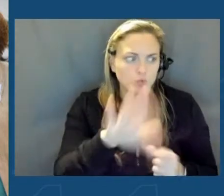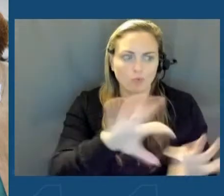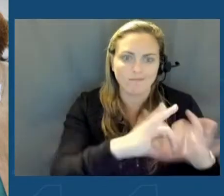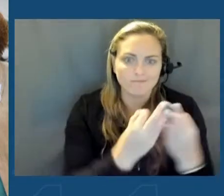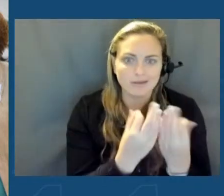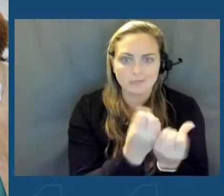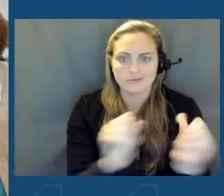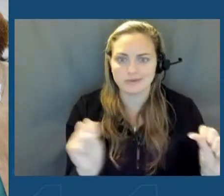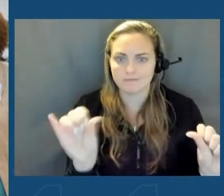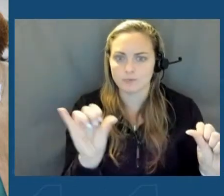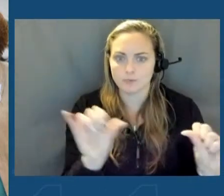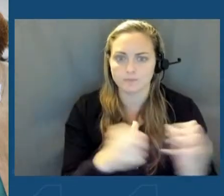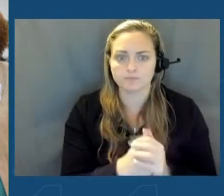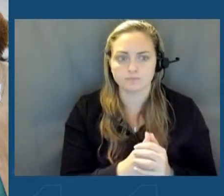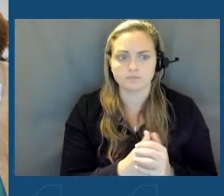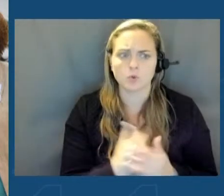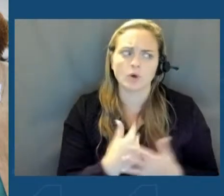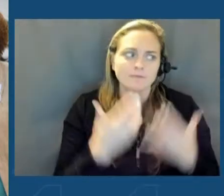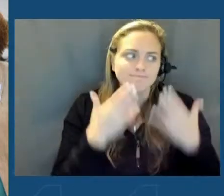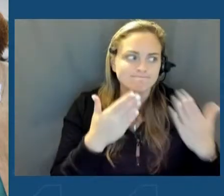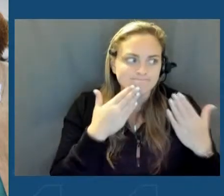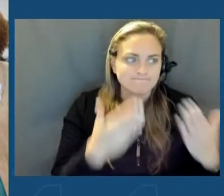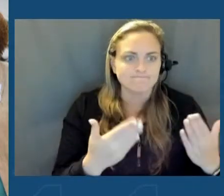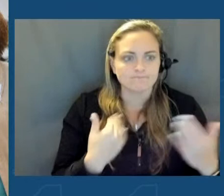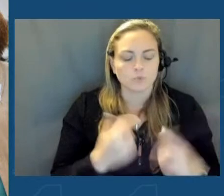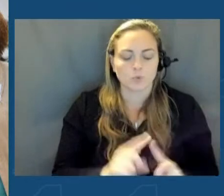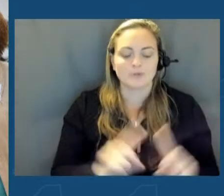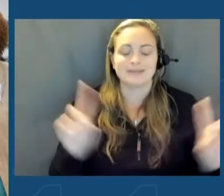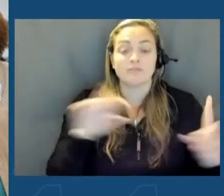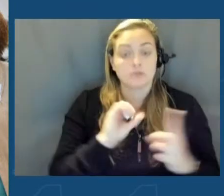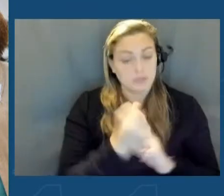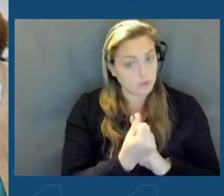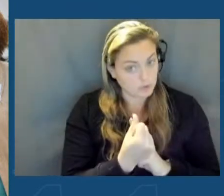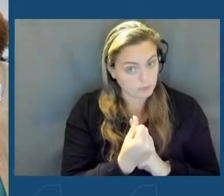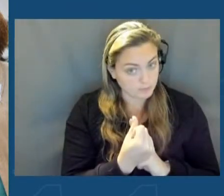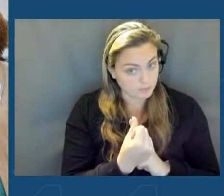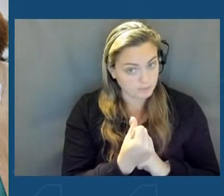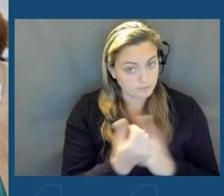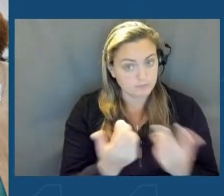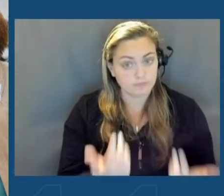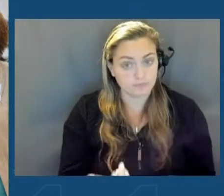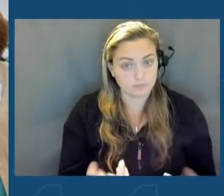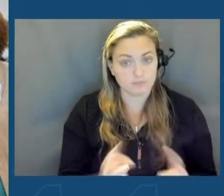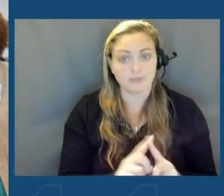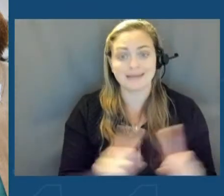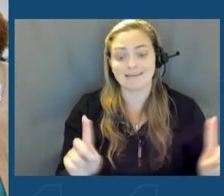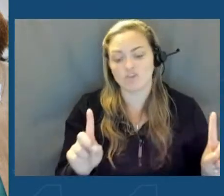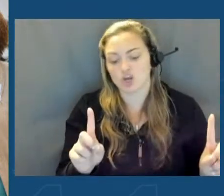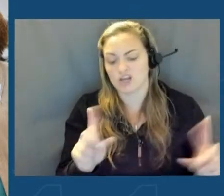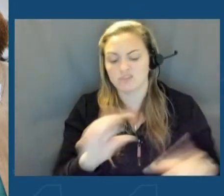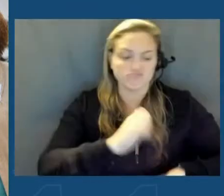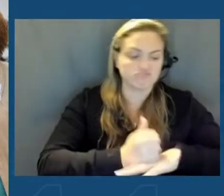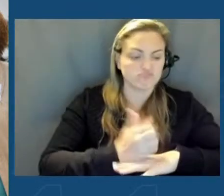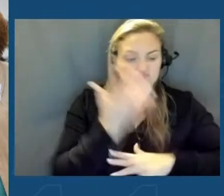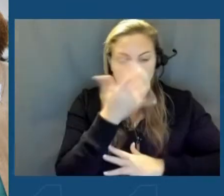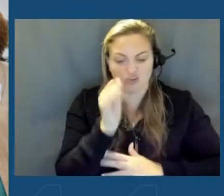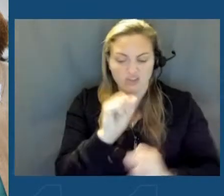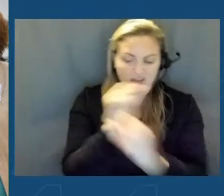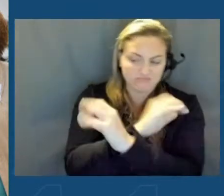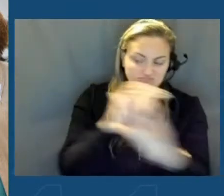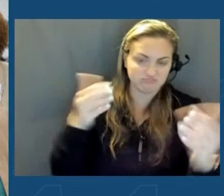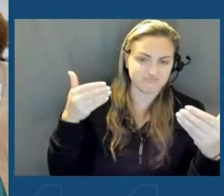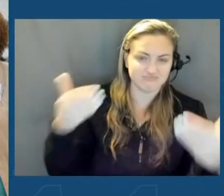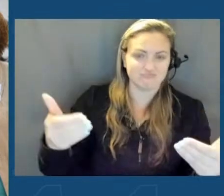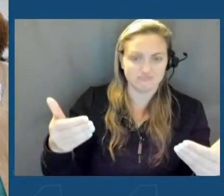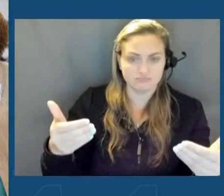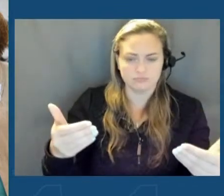well. So I'm grateful that this year we have a different scenario, different landscape, so to speak, and we're expected to be a